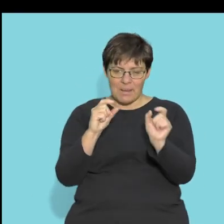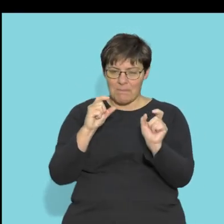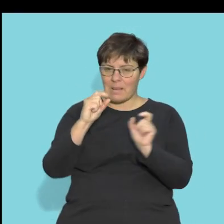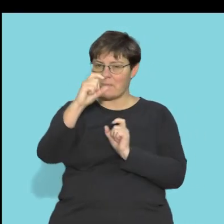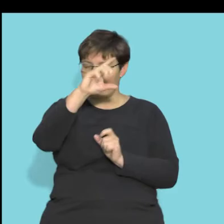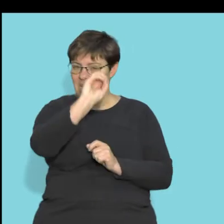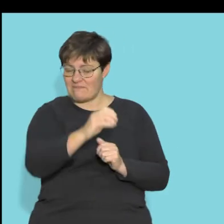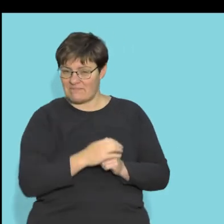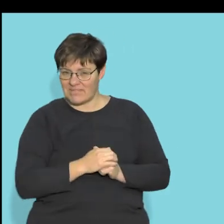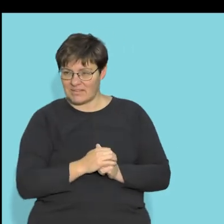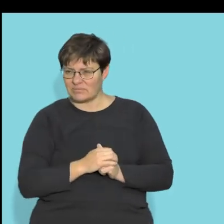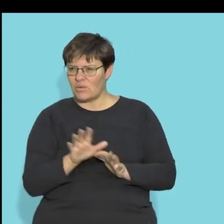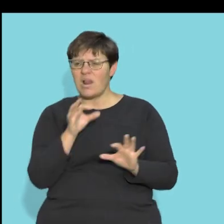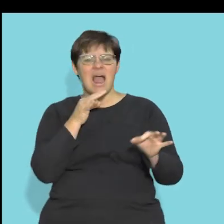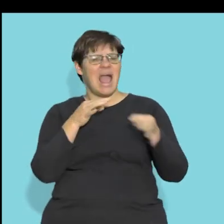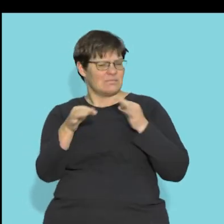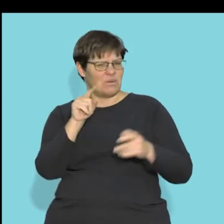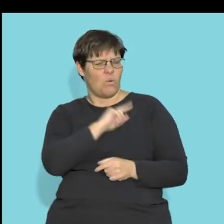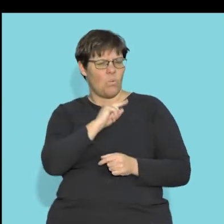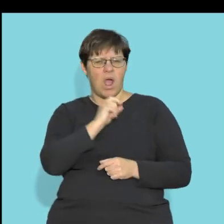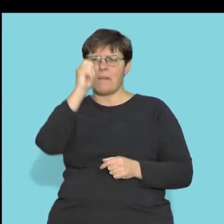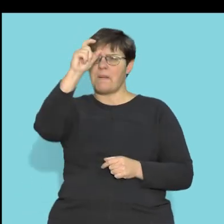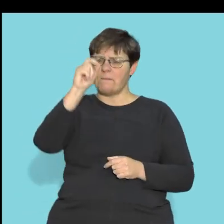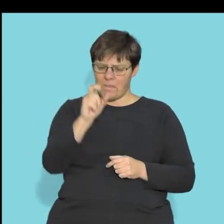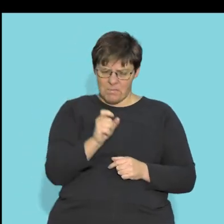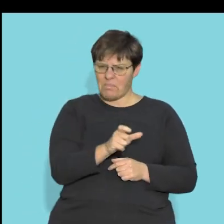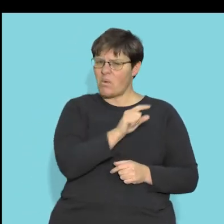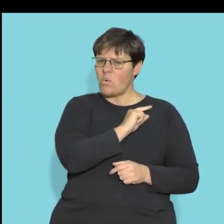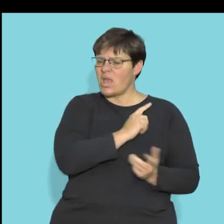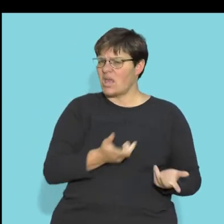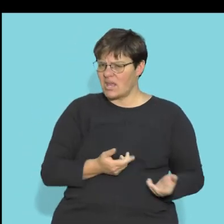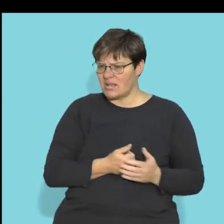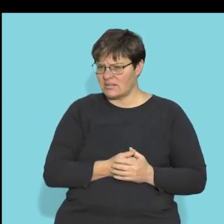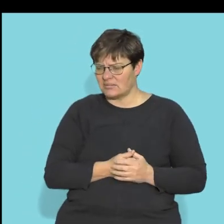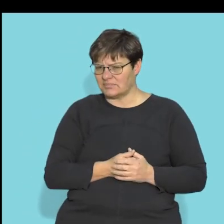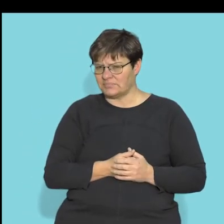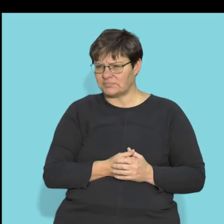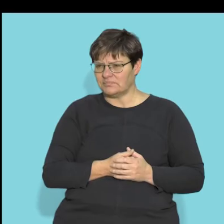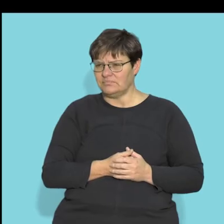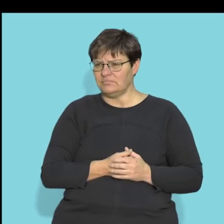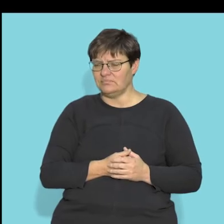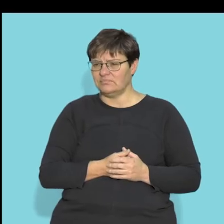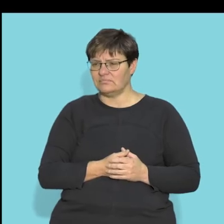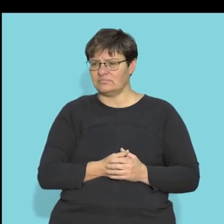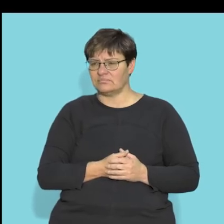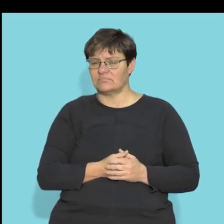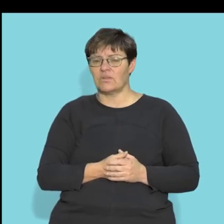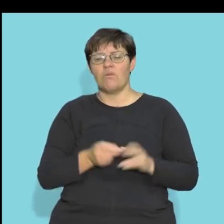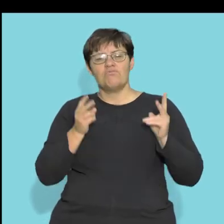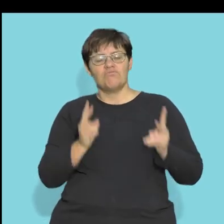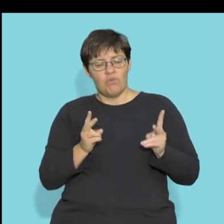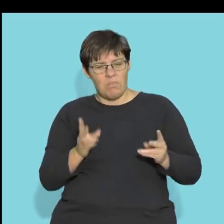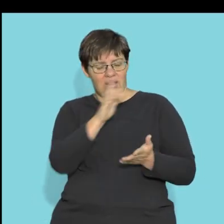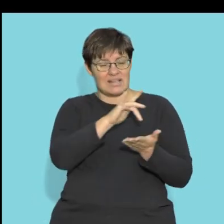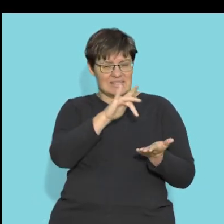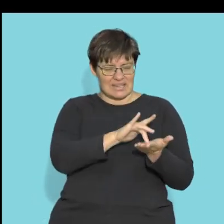I'm going to explain to you why we need to have the holes there. Now, usually in the center,